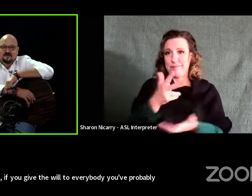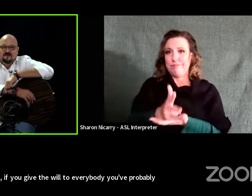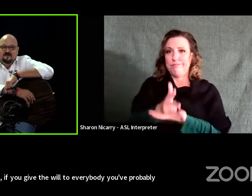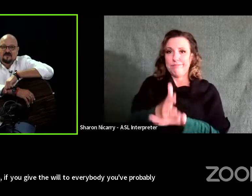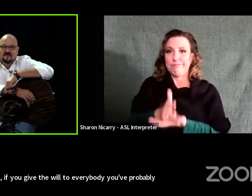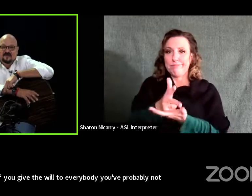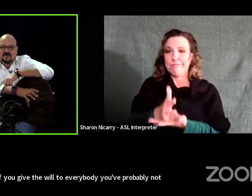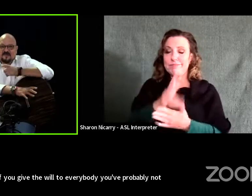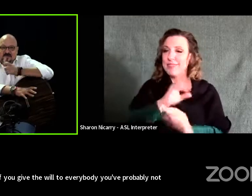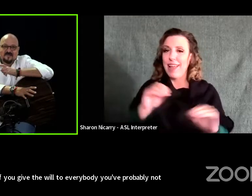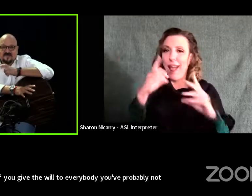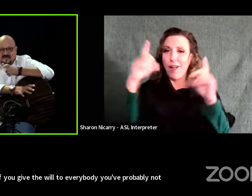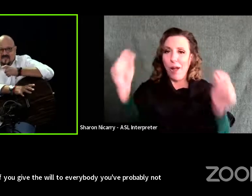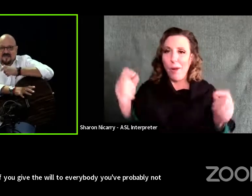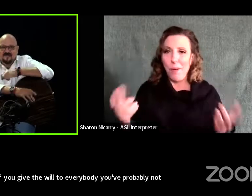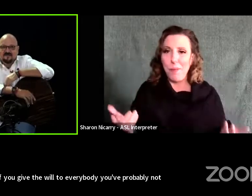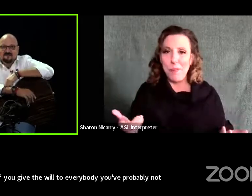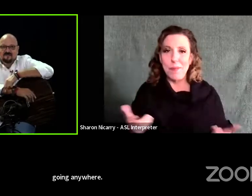So